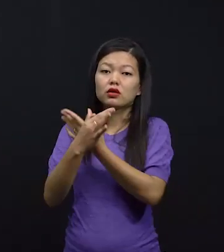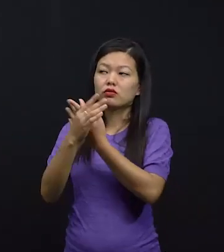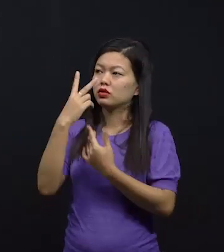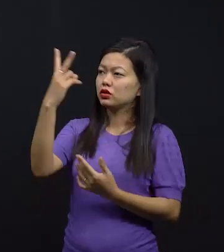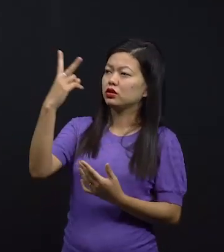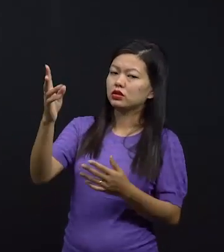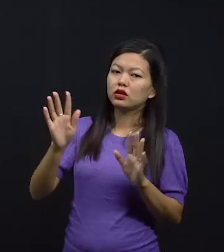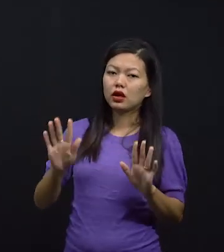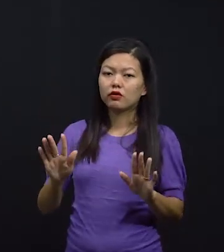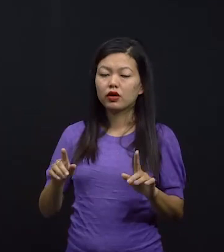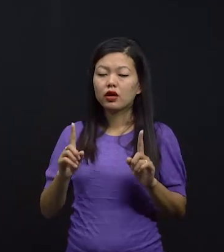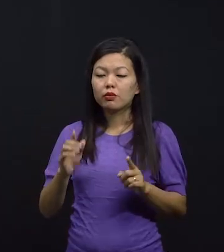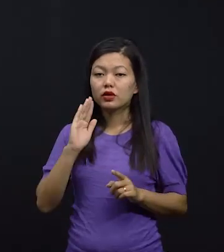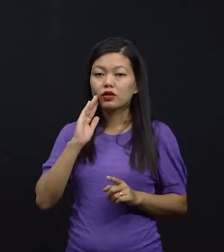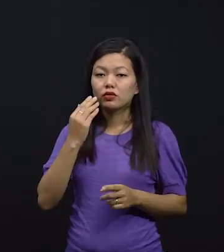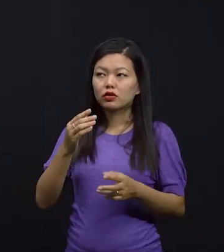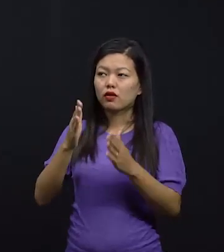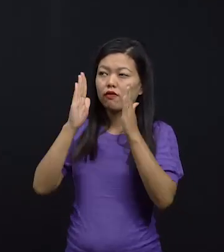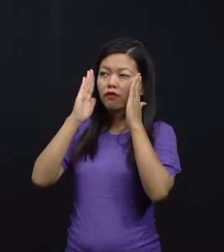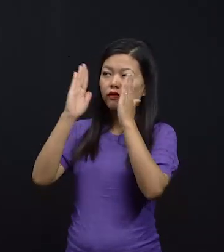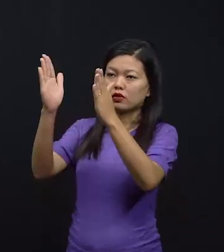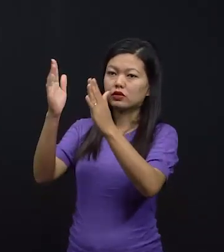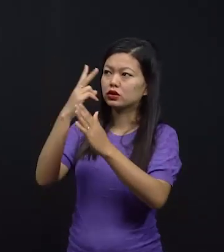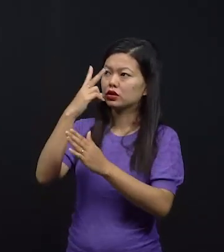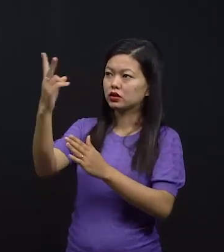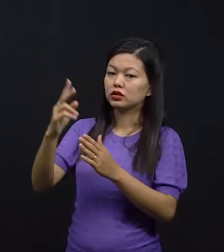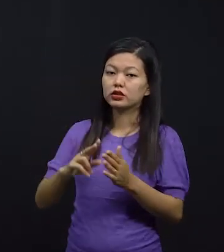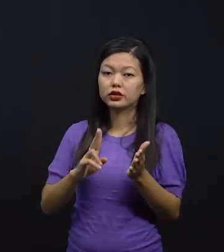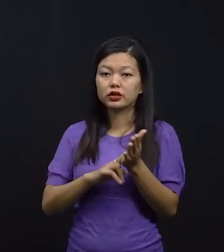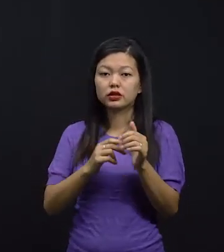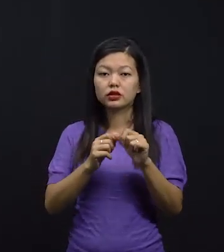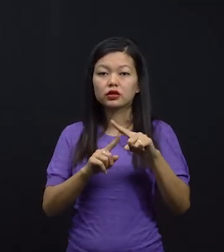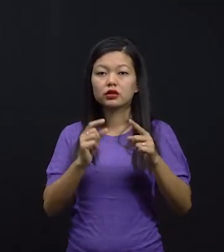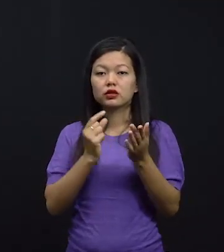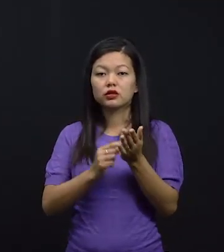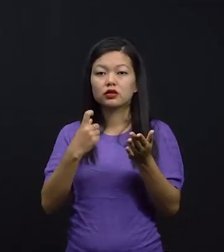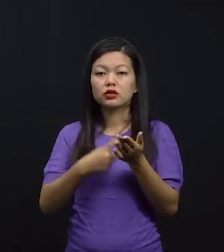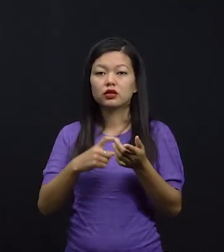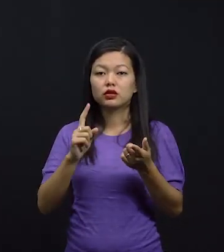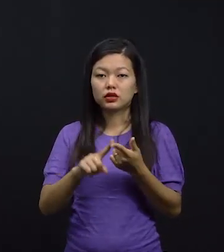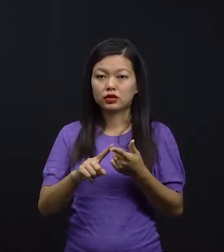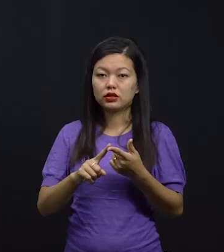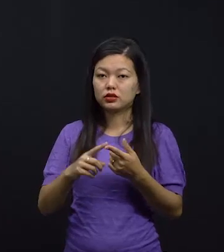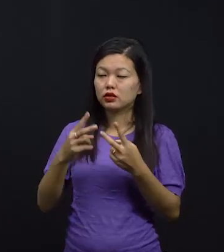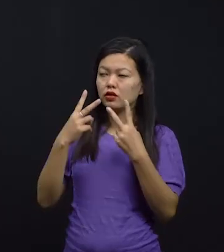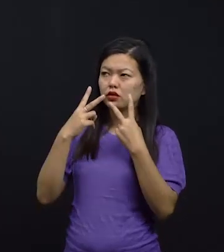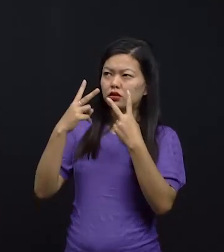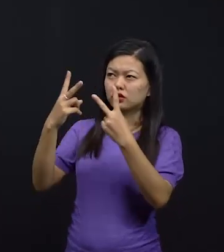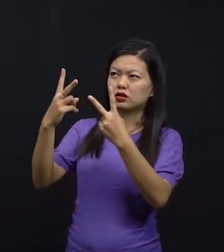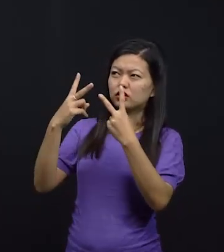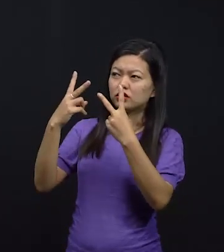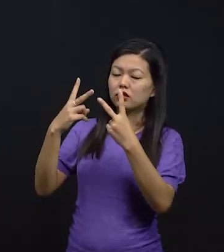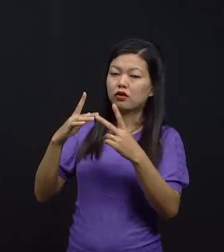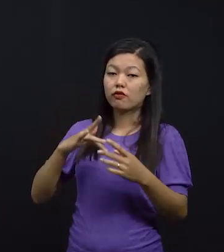something interesting and the preciousness that nature gives around us. It might not necessarily be the bird, the windhover